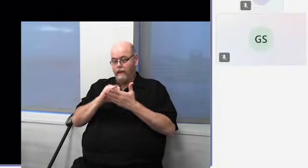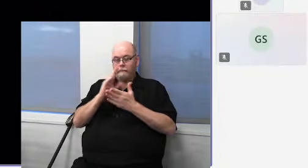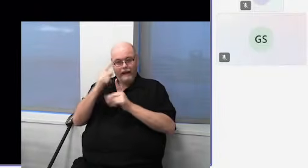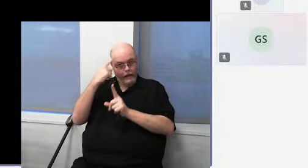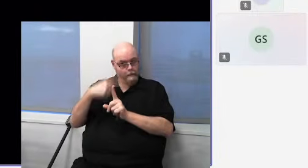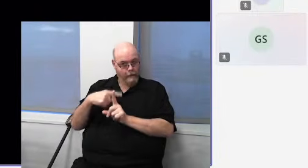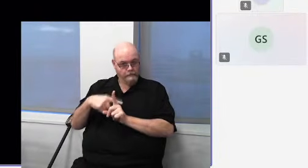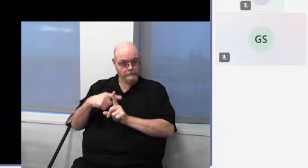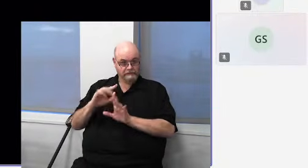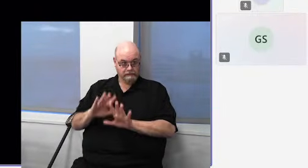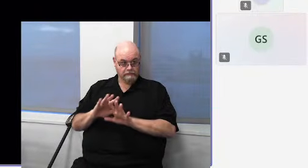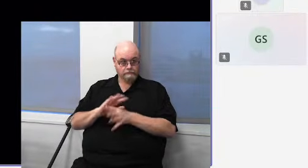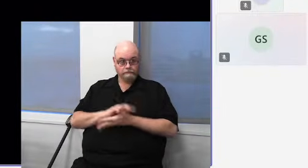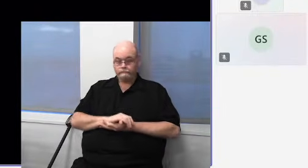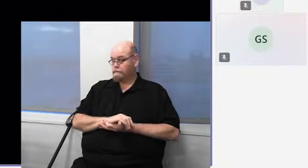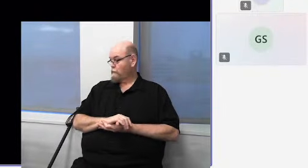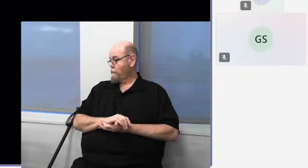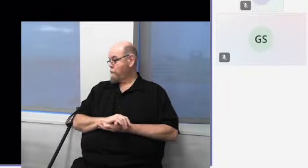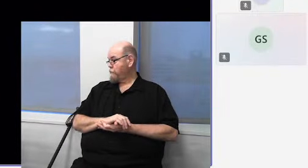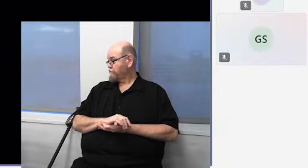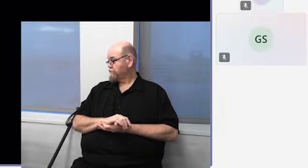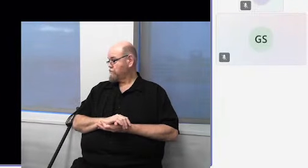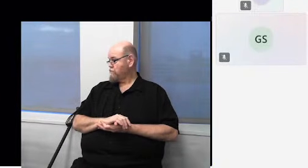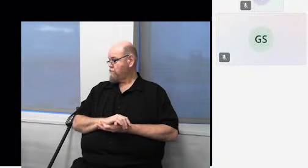that I have, that I am optimistic.